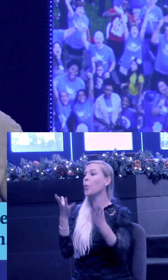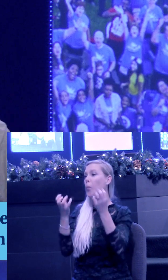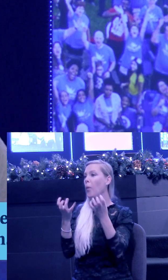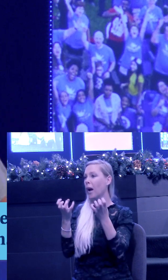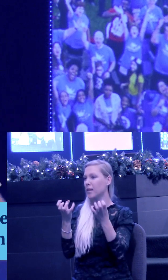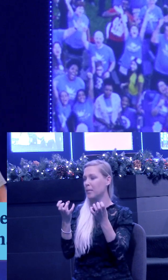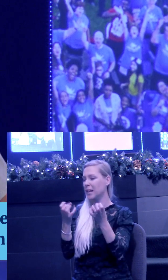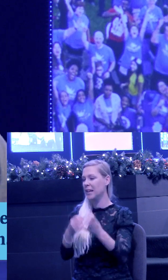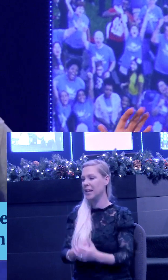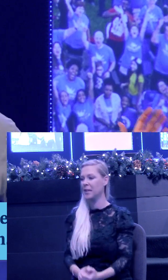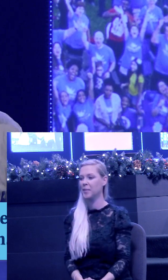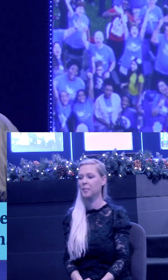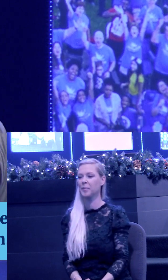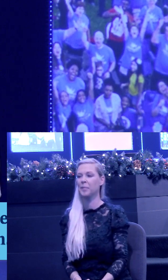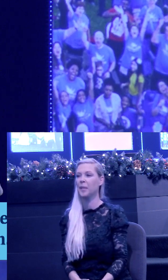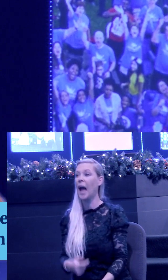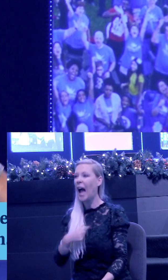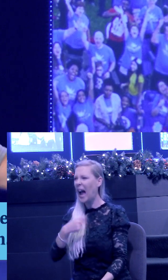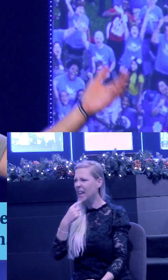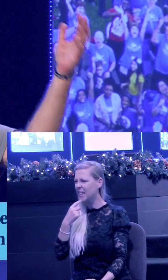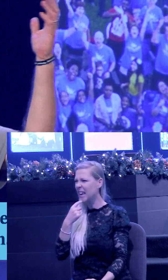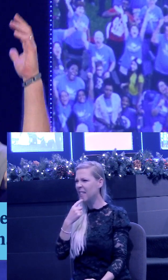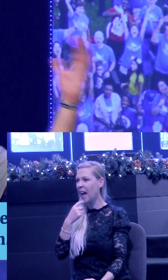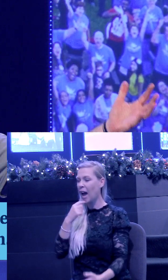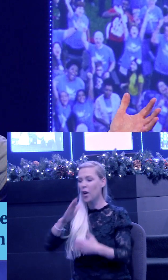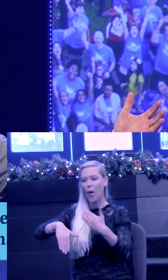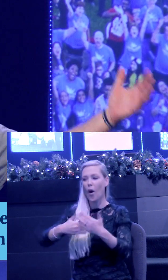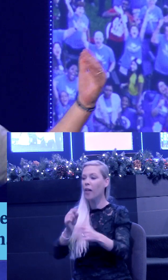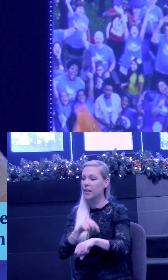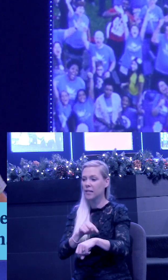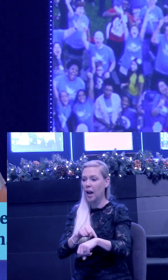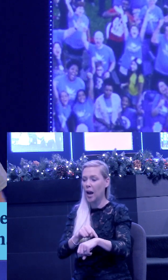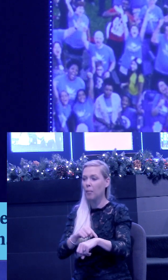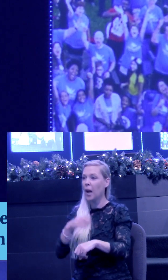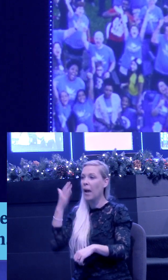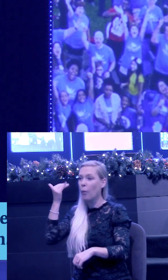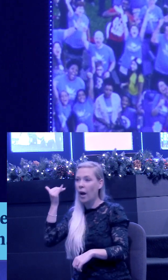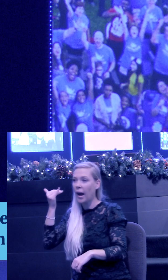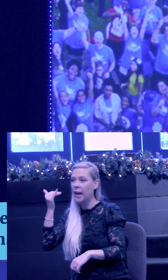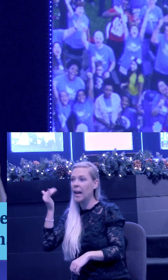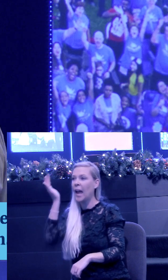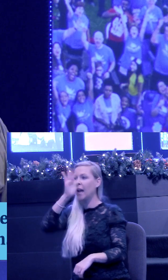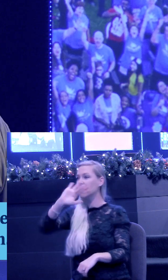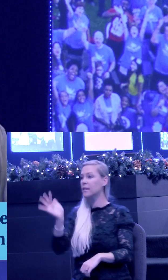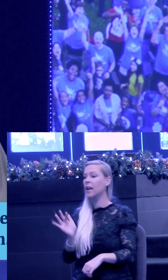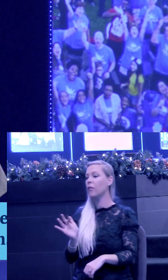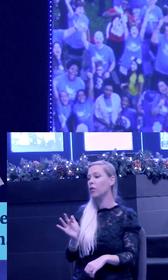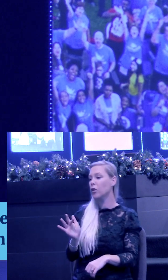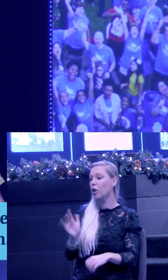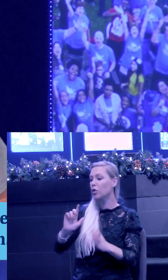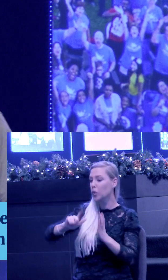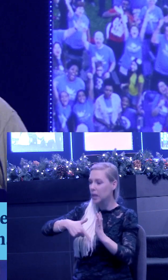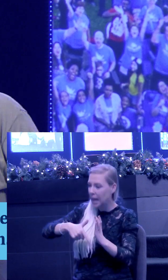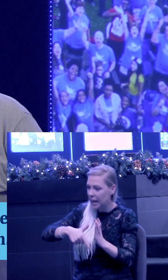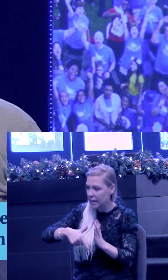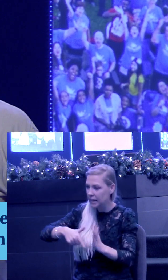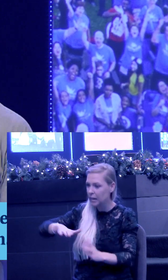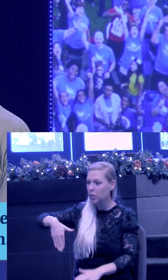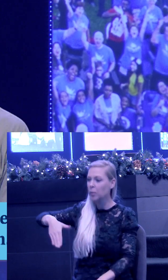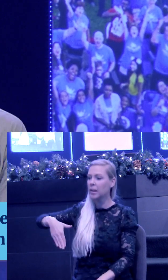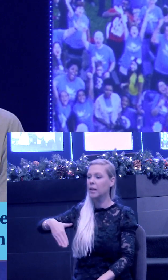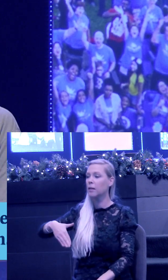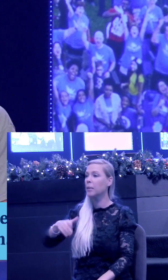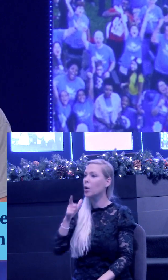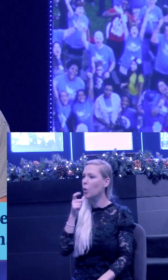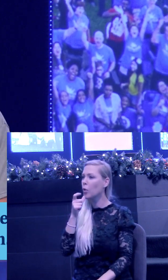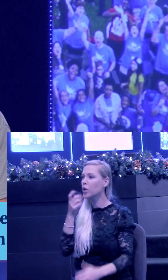probably heard that. I mean, I quote that all the time because I love it. It's never too late to be who you might have been. Yesterday,